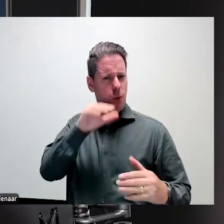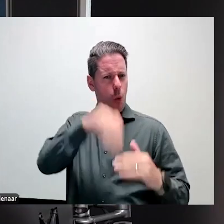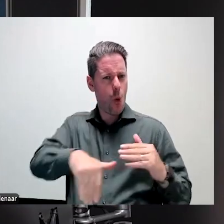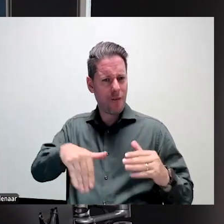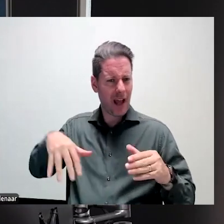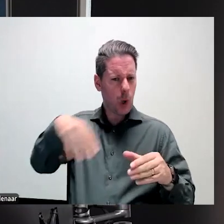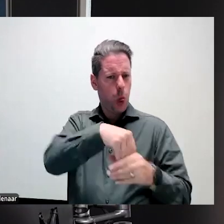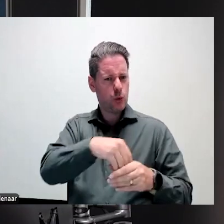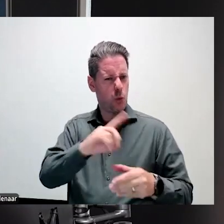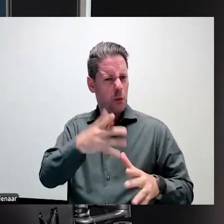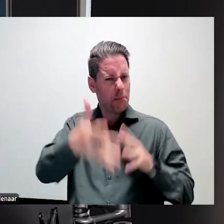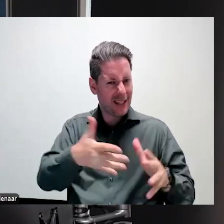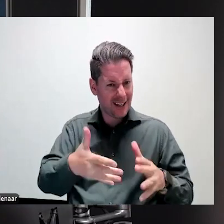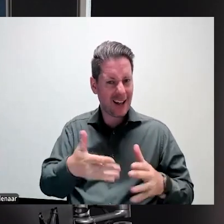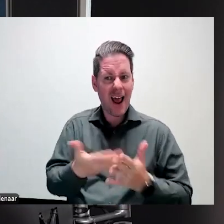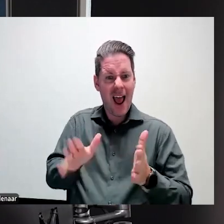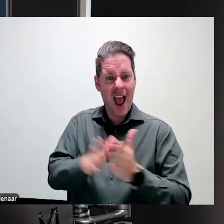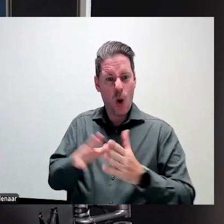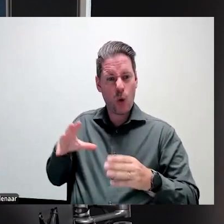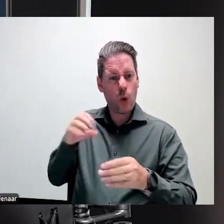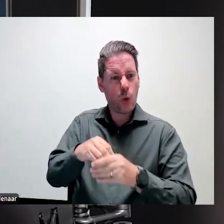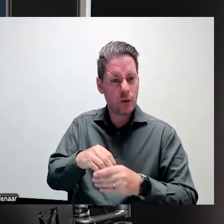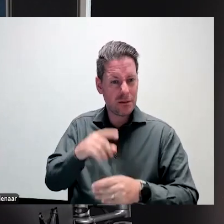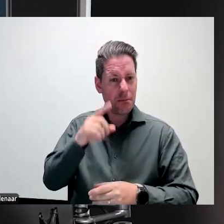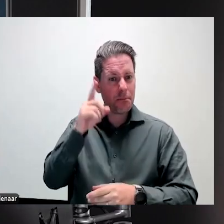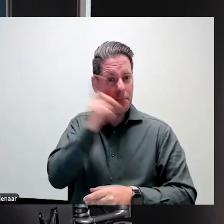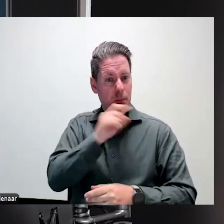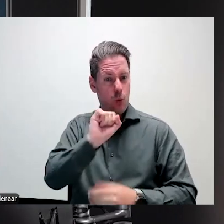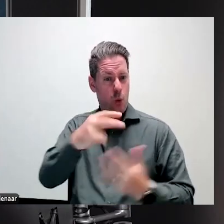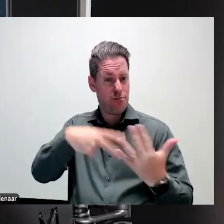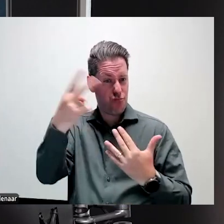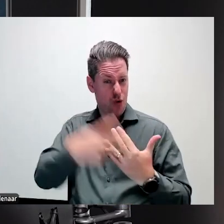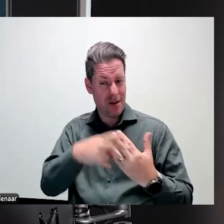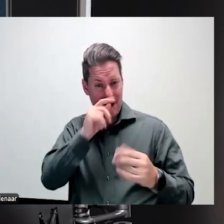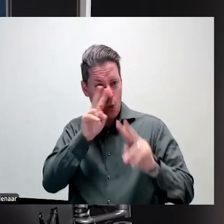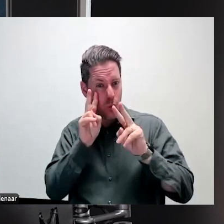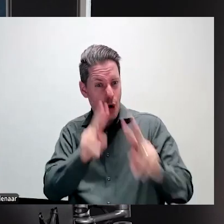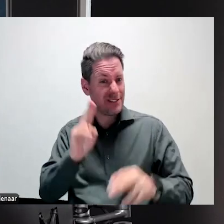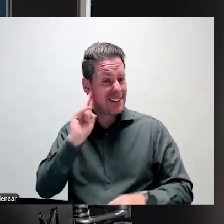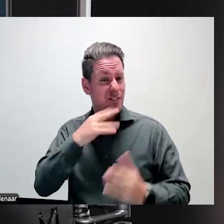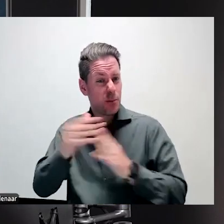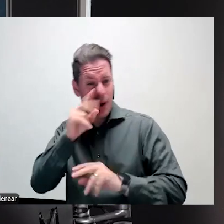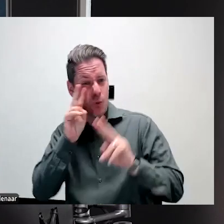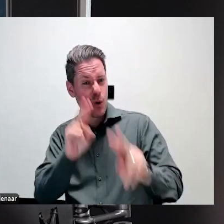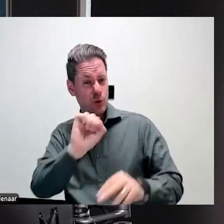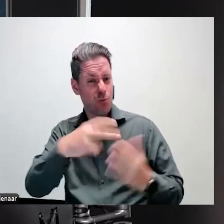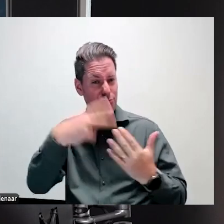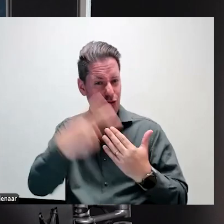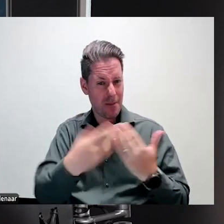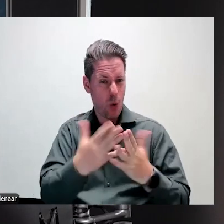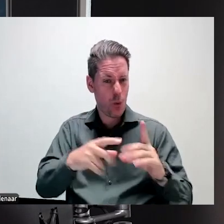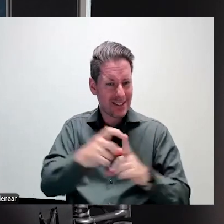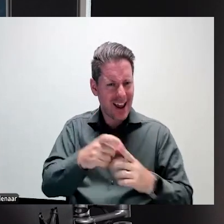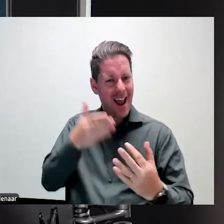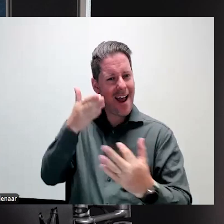program on Wednesday. And it's a great outcome for our community to share the good news and access to the good news. Providing